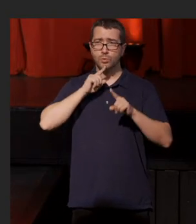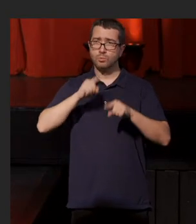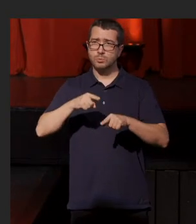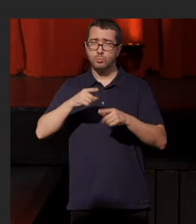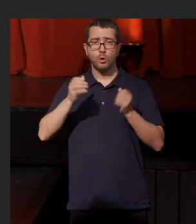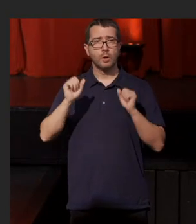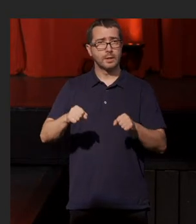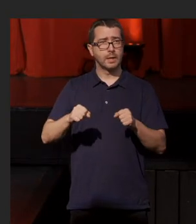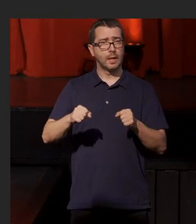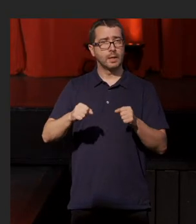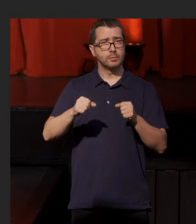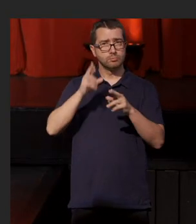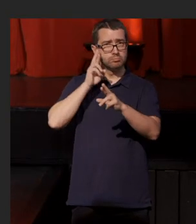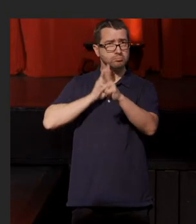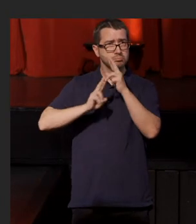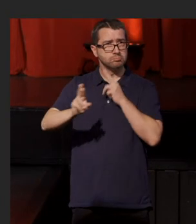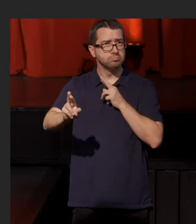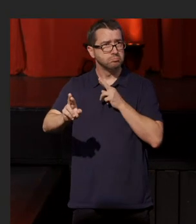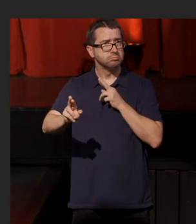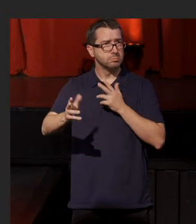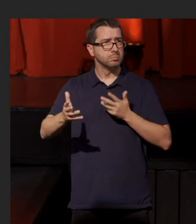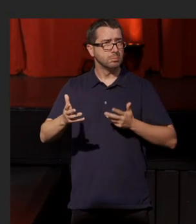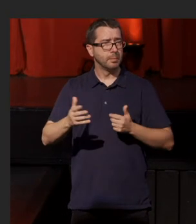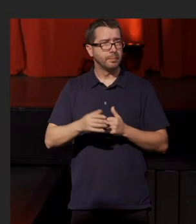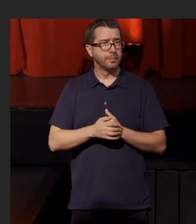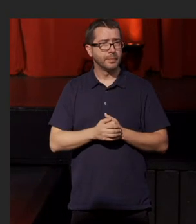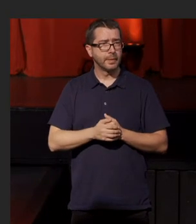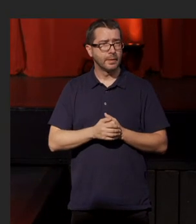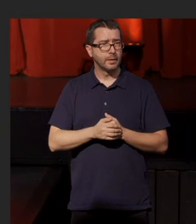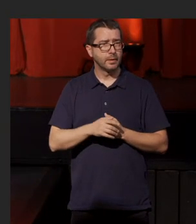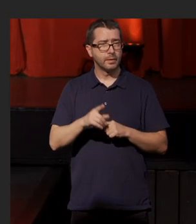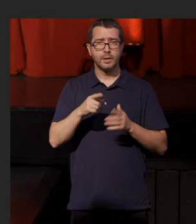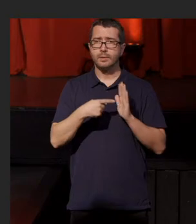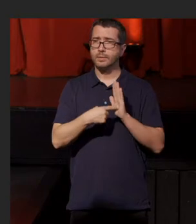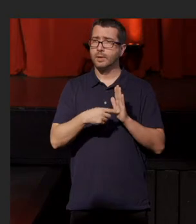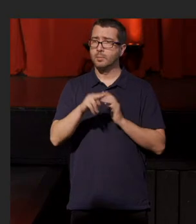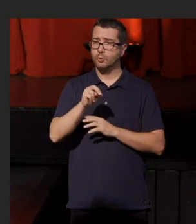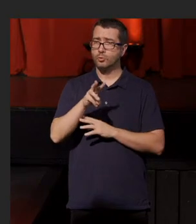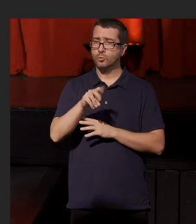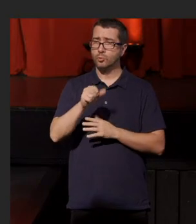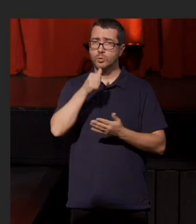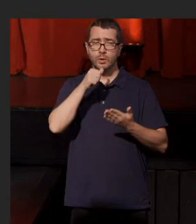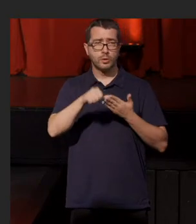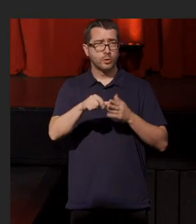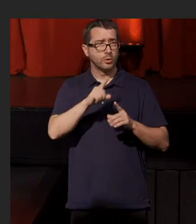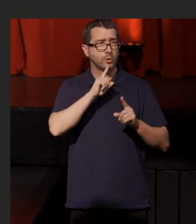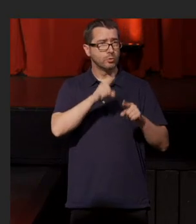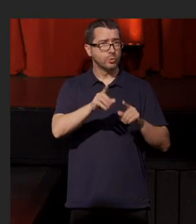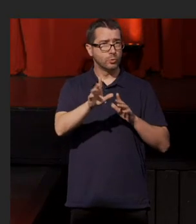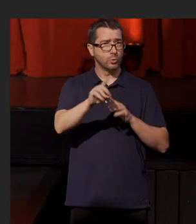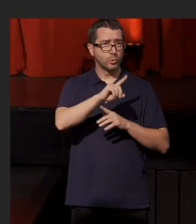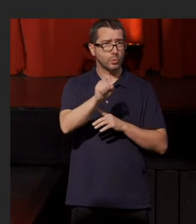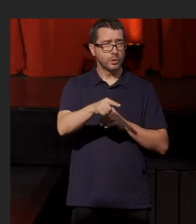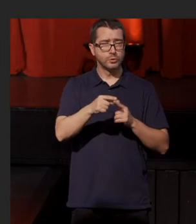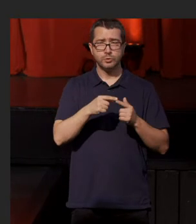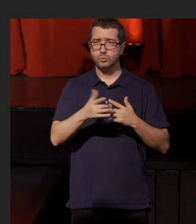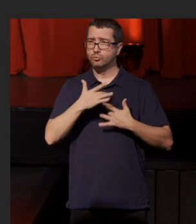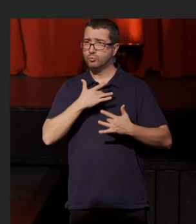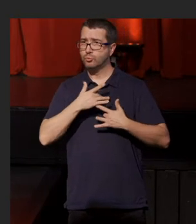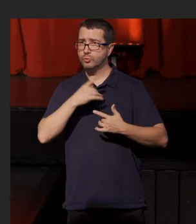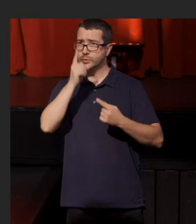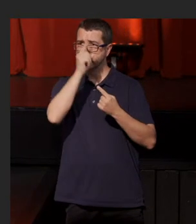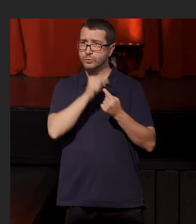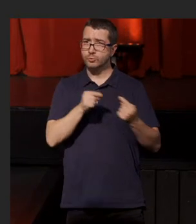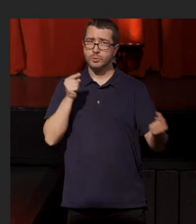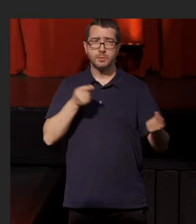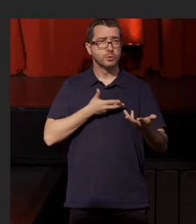engaged about the issues, we in our weekly newsletter will post your questions, your responses, your concerns, your disagreements, and we will engage